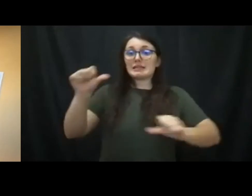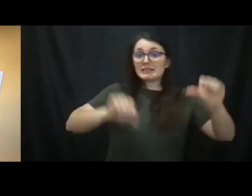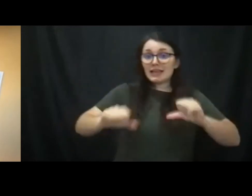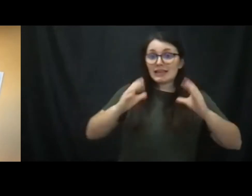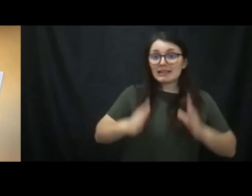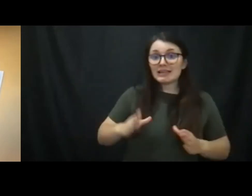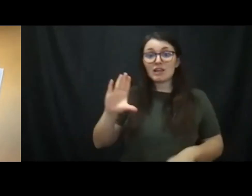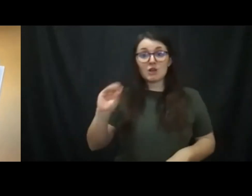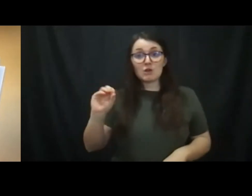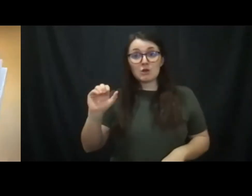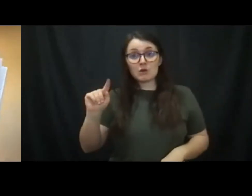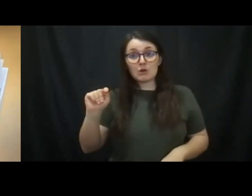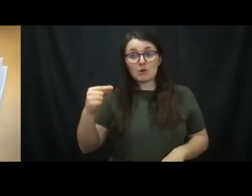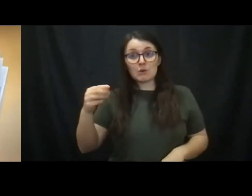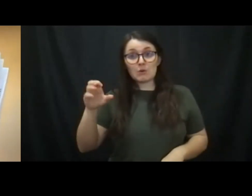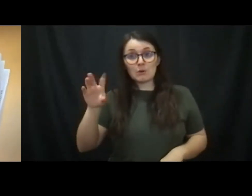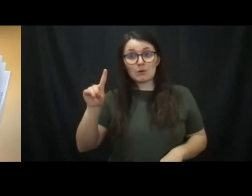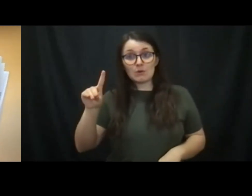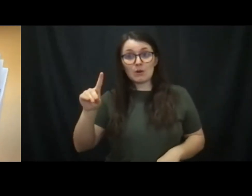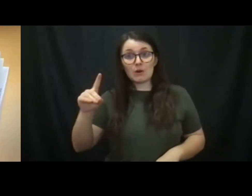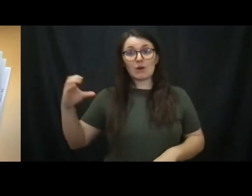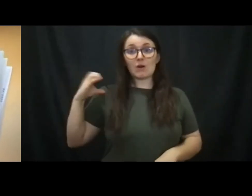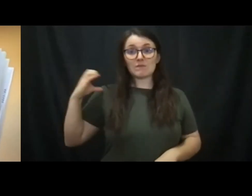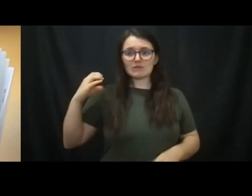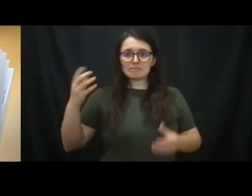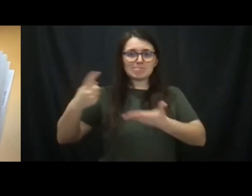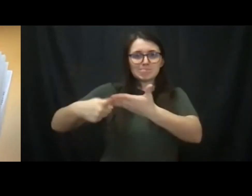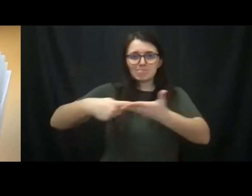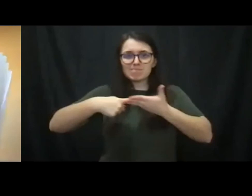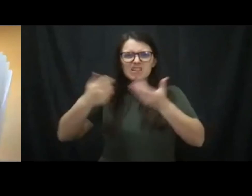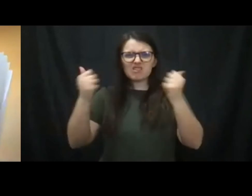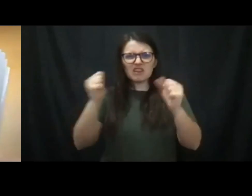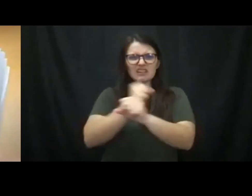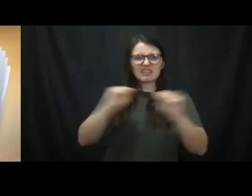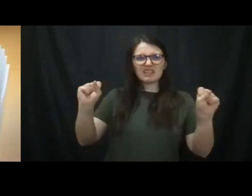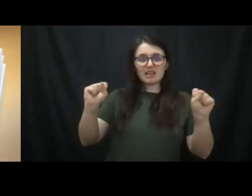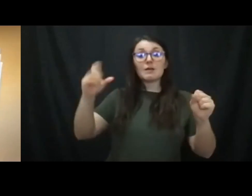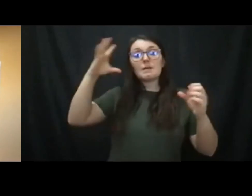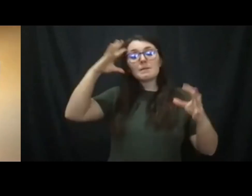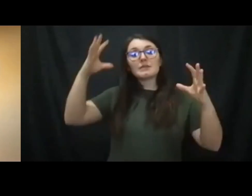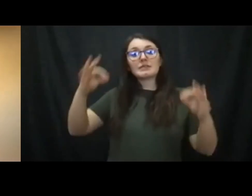got together to work out a plan to save him. They decided to bang long pipes together